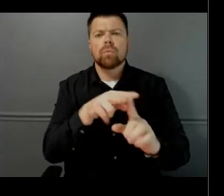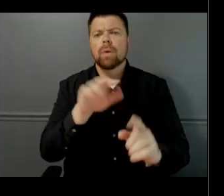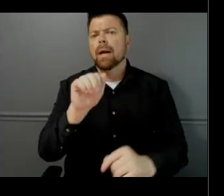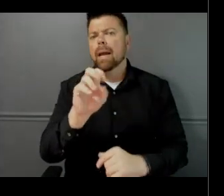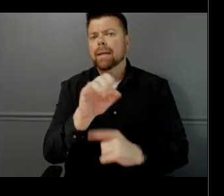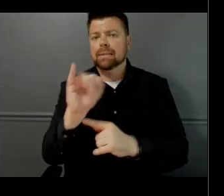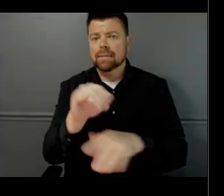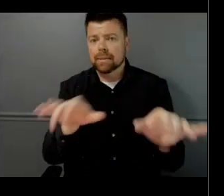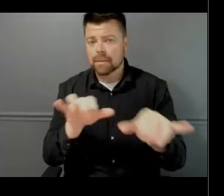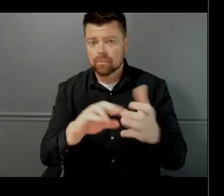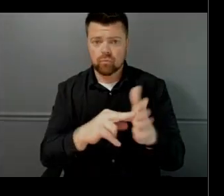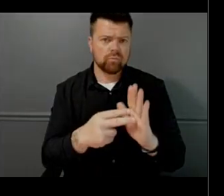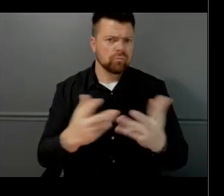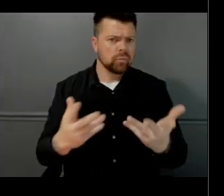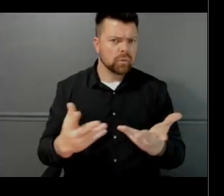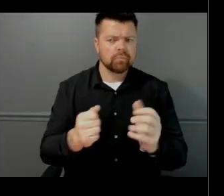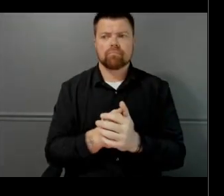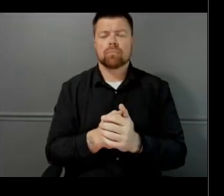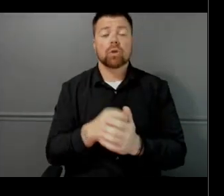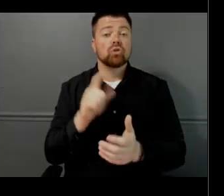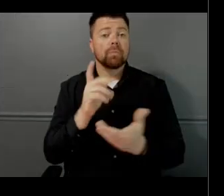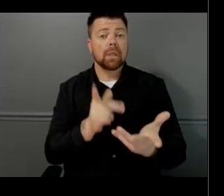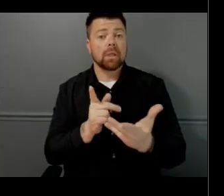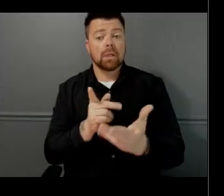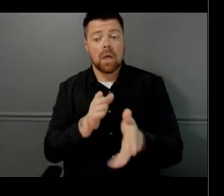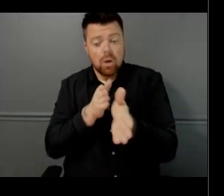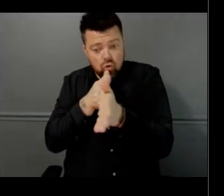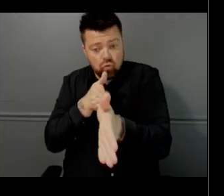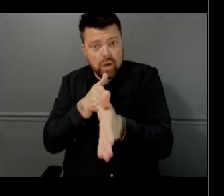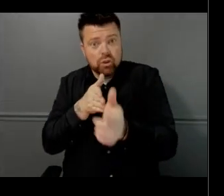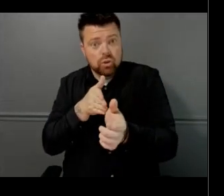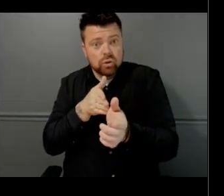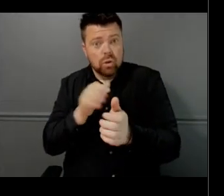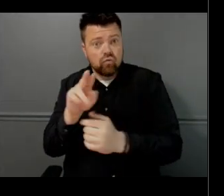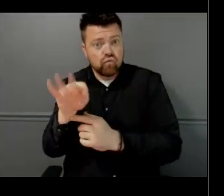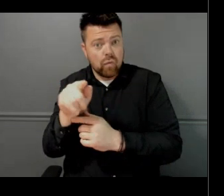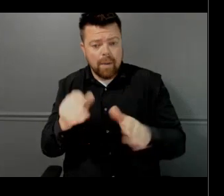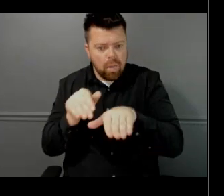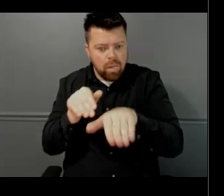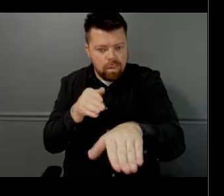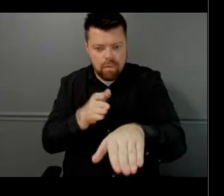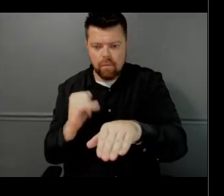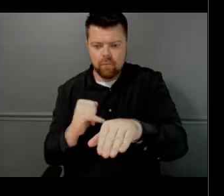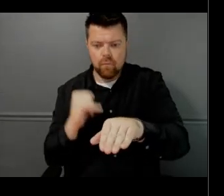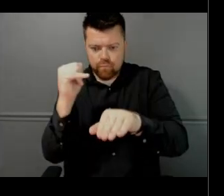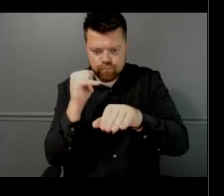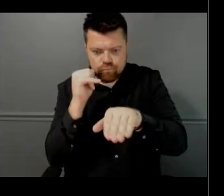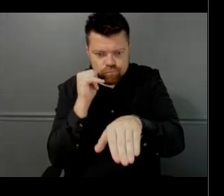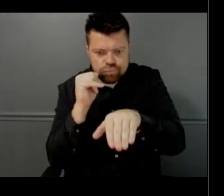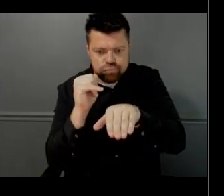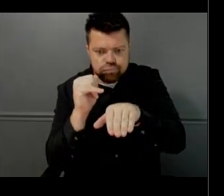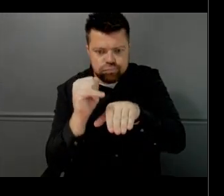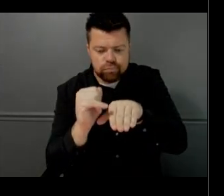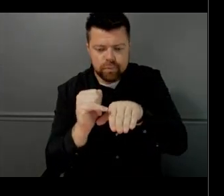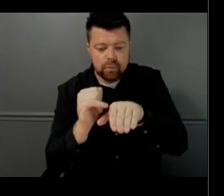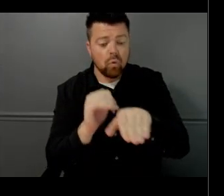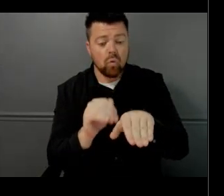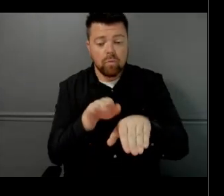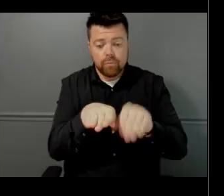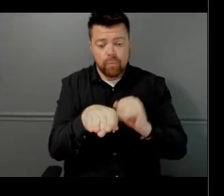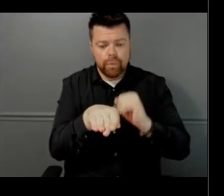that they should be in the direction of the ramp. This is briefly illustrated in the Fair Housing Act Design Manual,